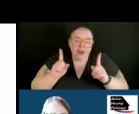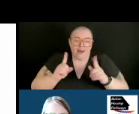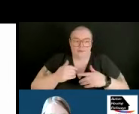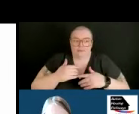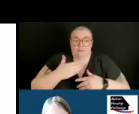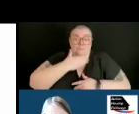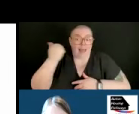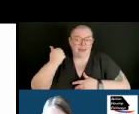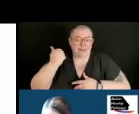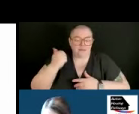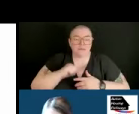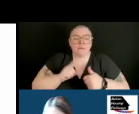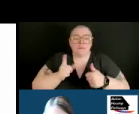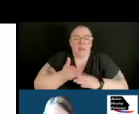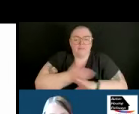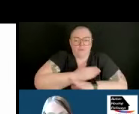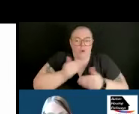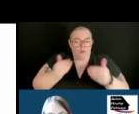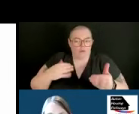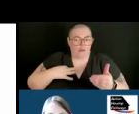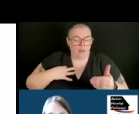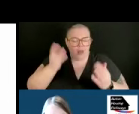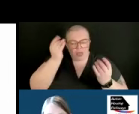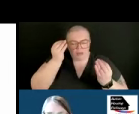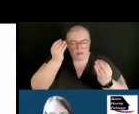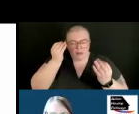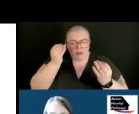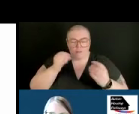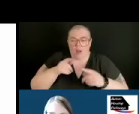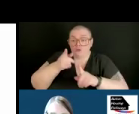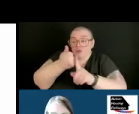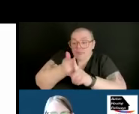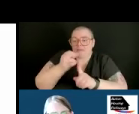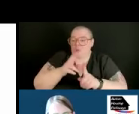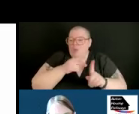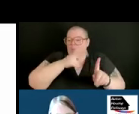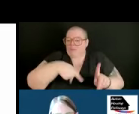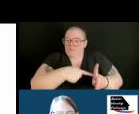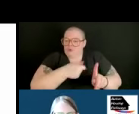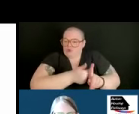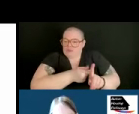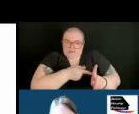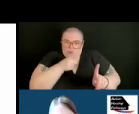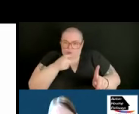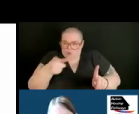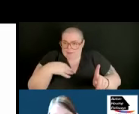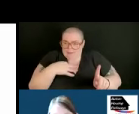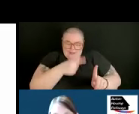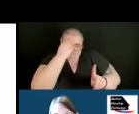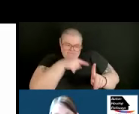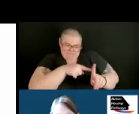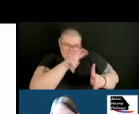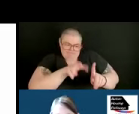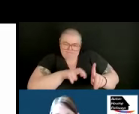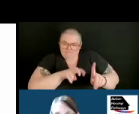so before finalizing your list, consider your person's situation and ask yourself these questions. Does my